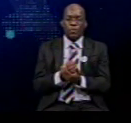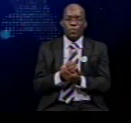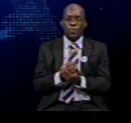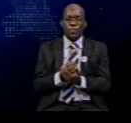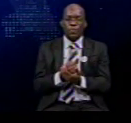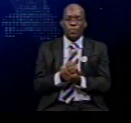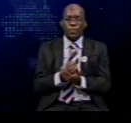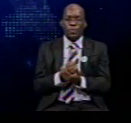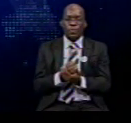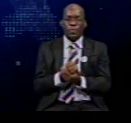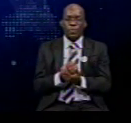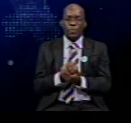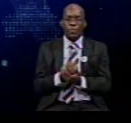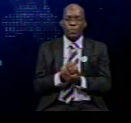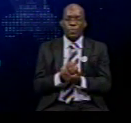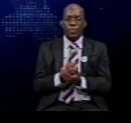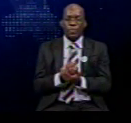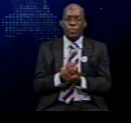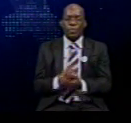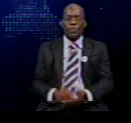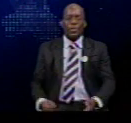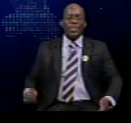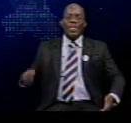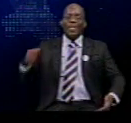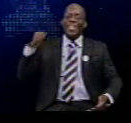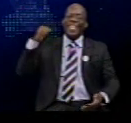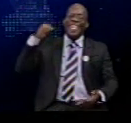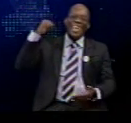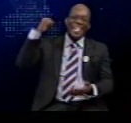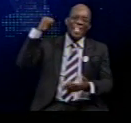Let me hear your amen very well. Amen.